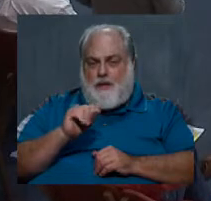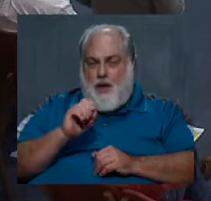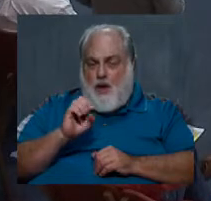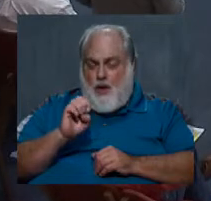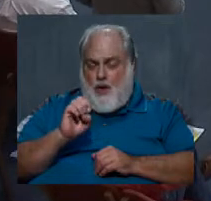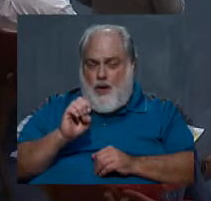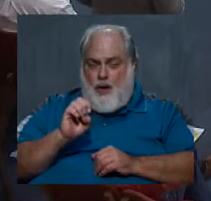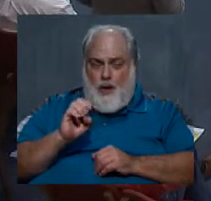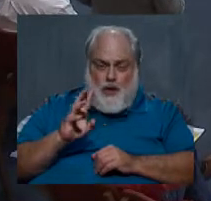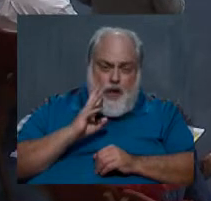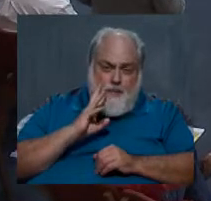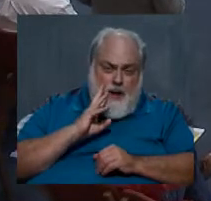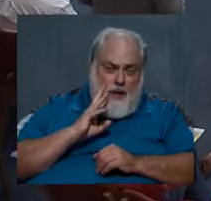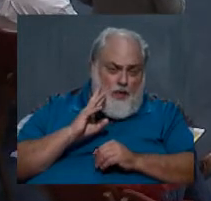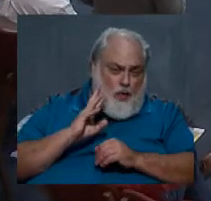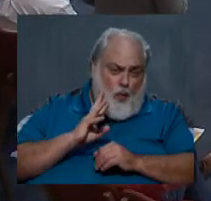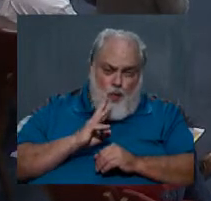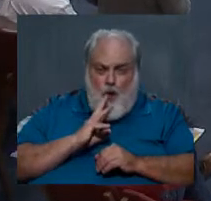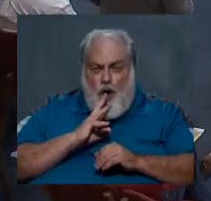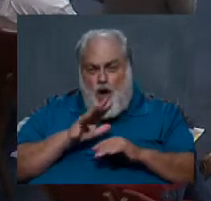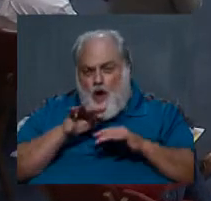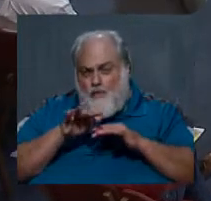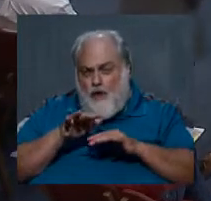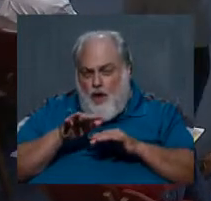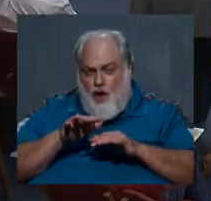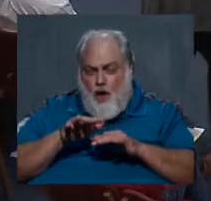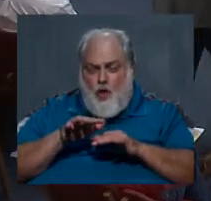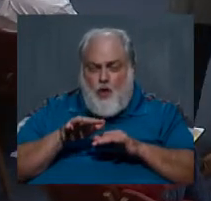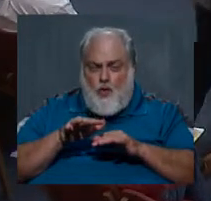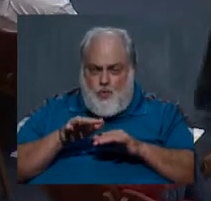talk about the water and drainage and all that.